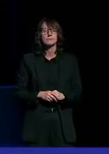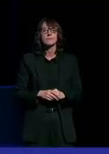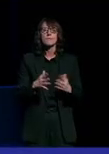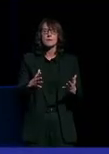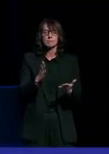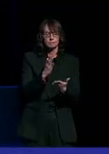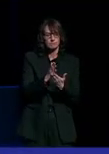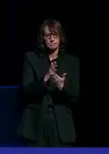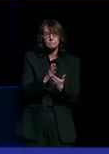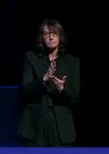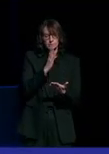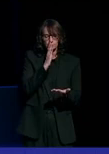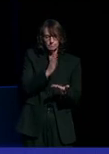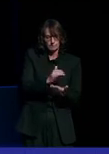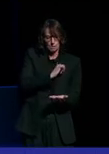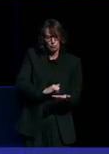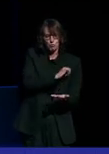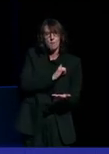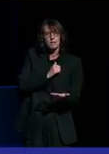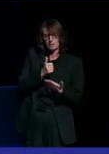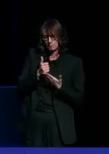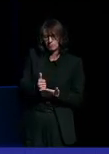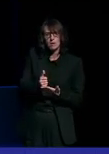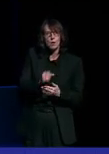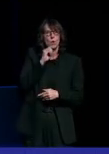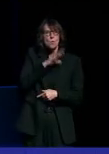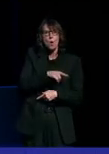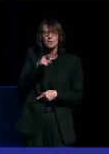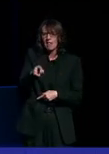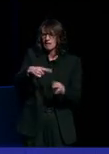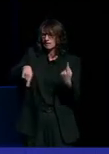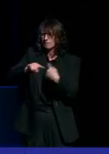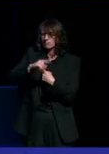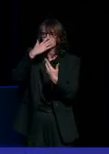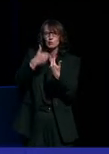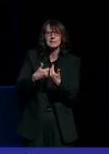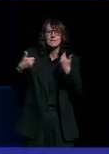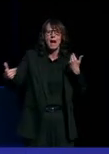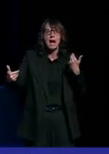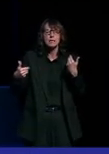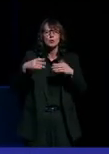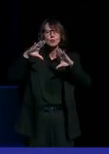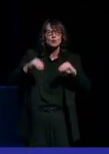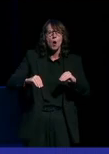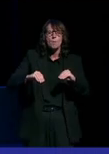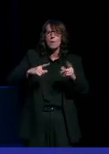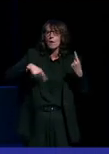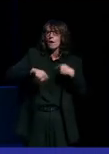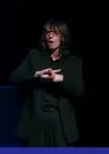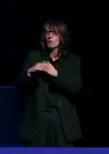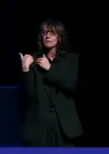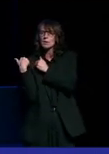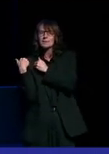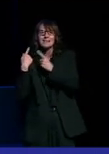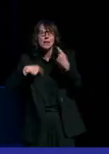I will honour that duty, and I will not let leftists who seek to divide us undermine that collective responsibility that